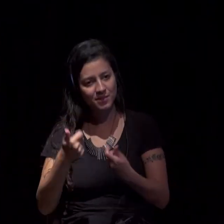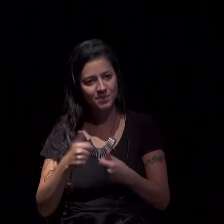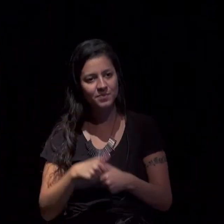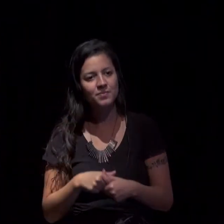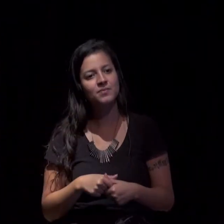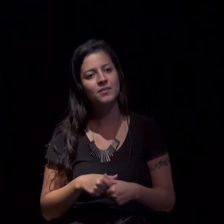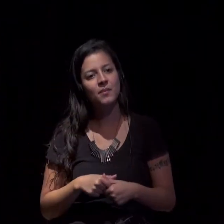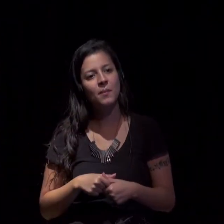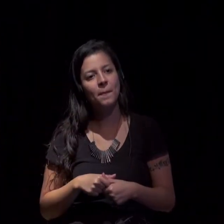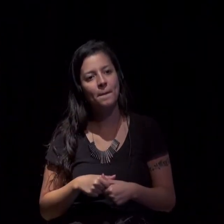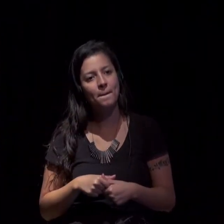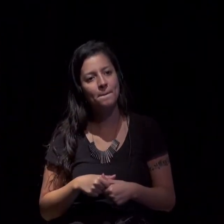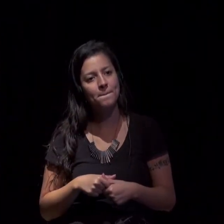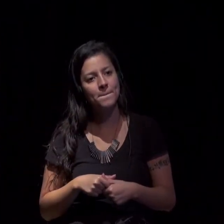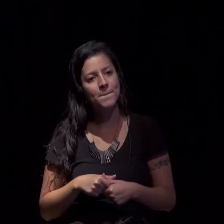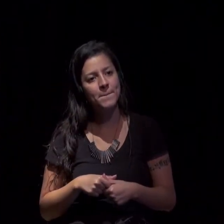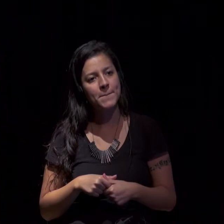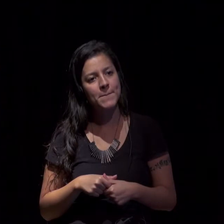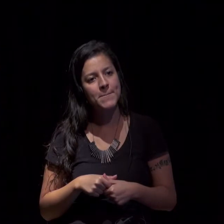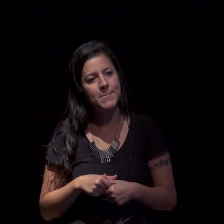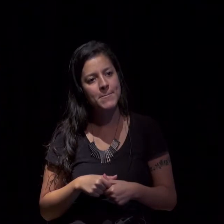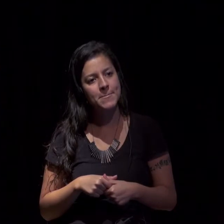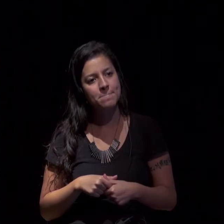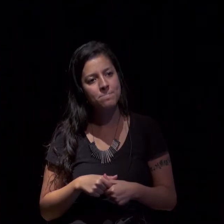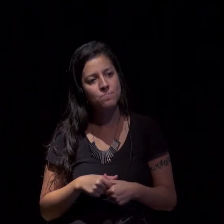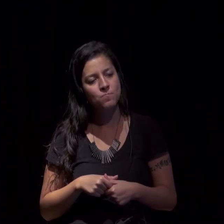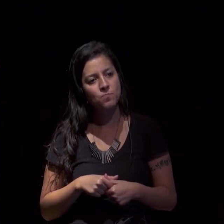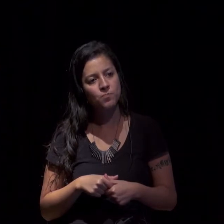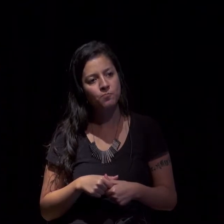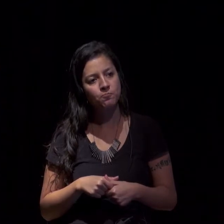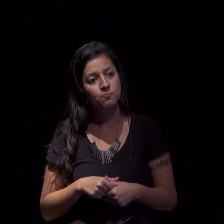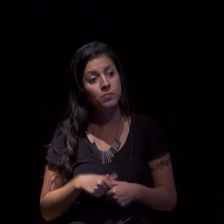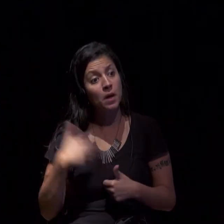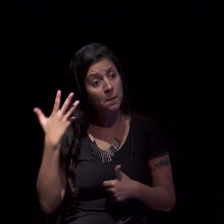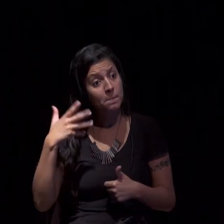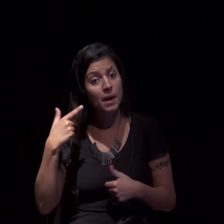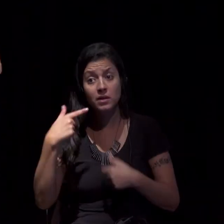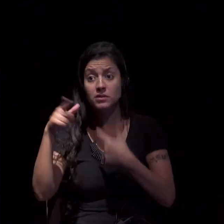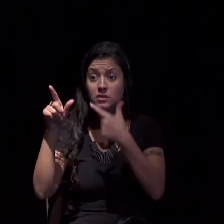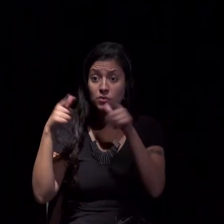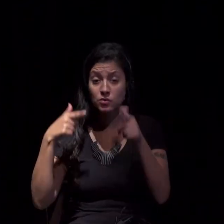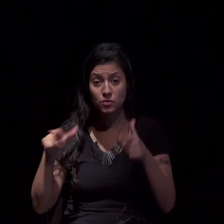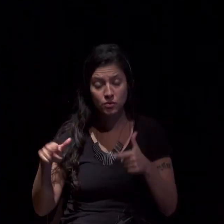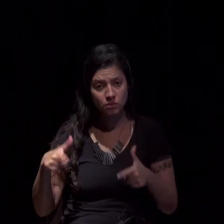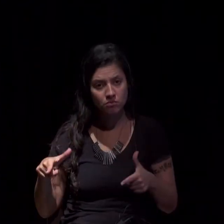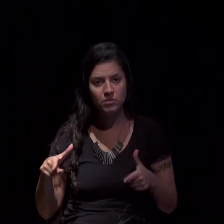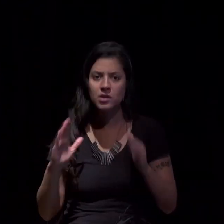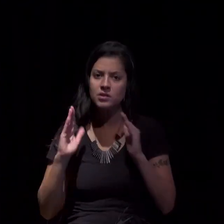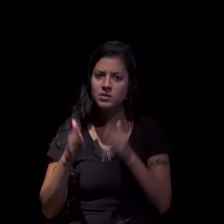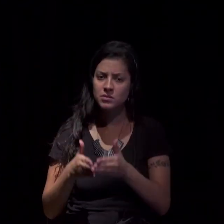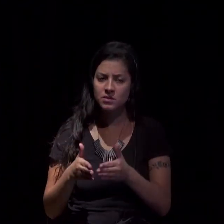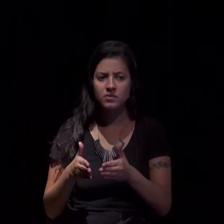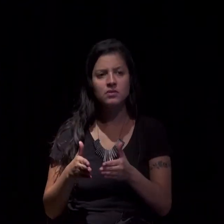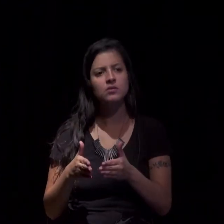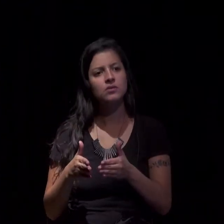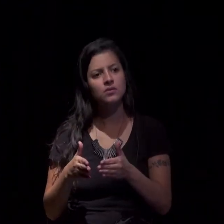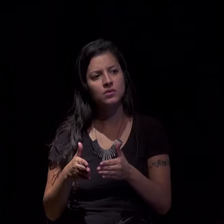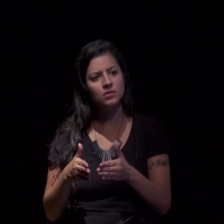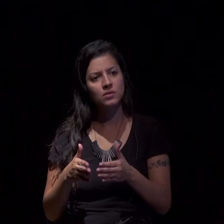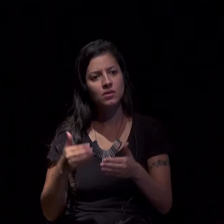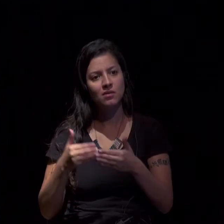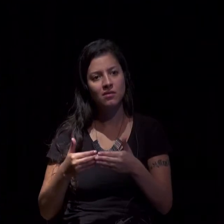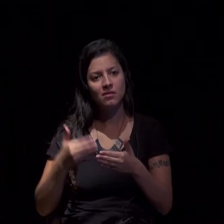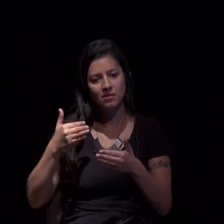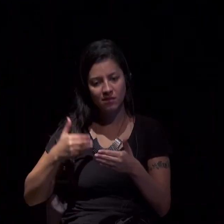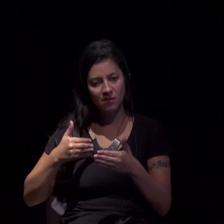Certainly, all prior speakers, and even more specifically, the one just prior to me,